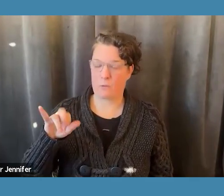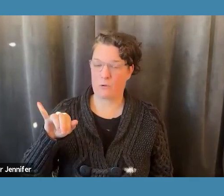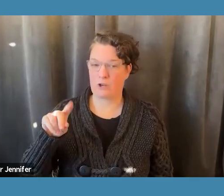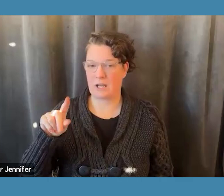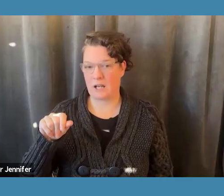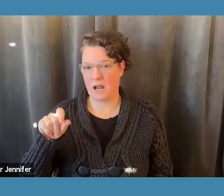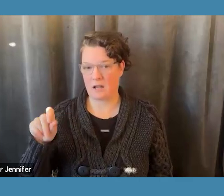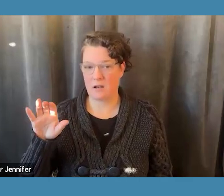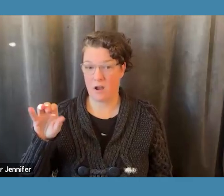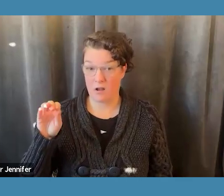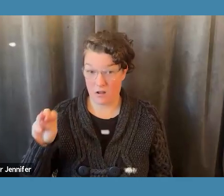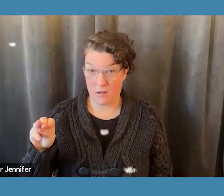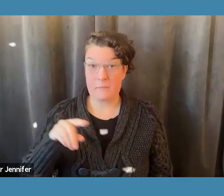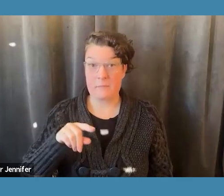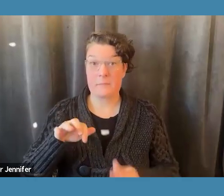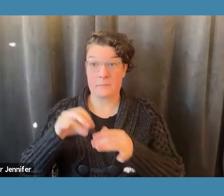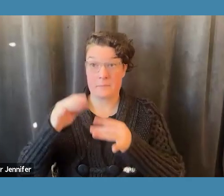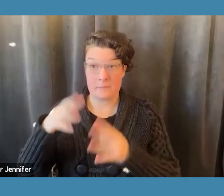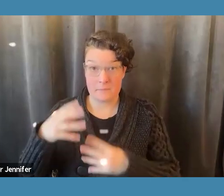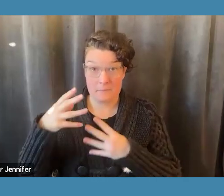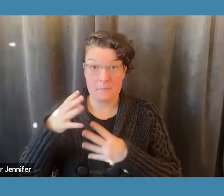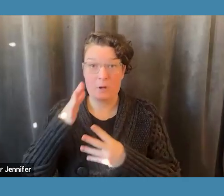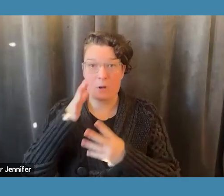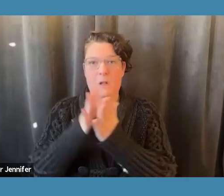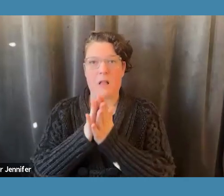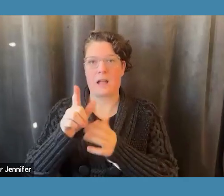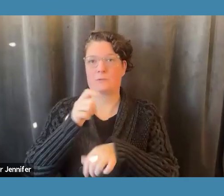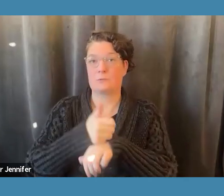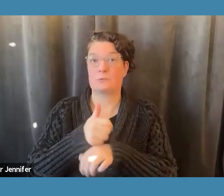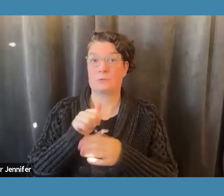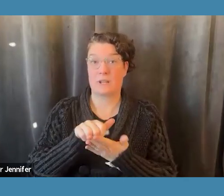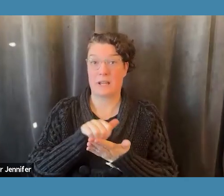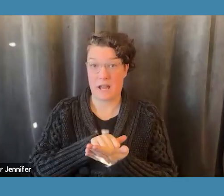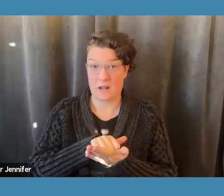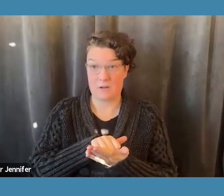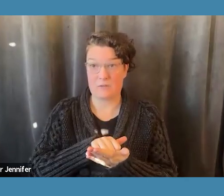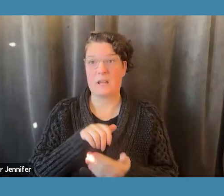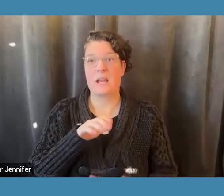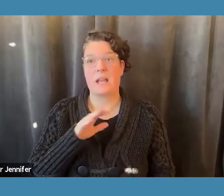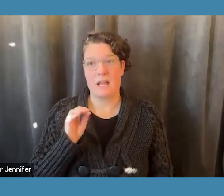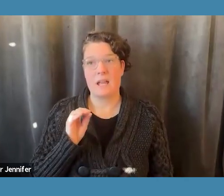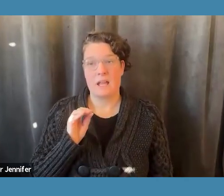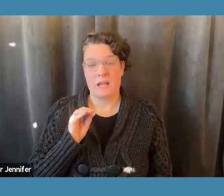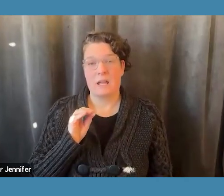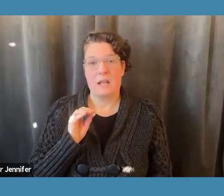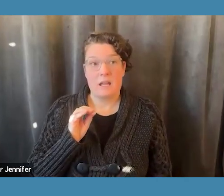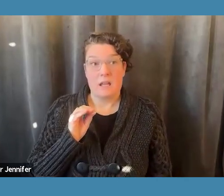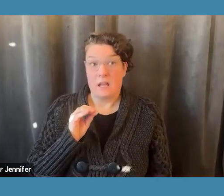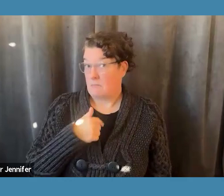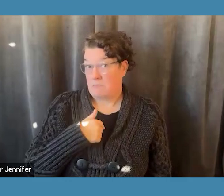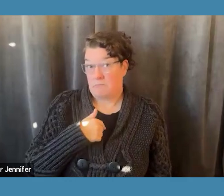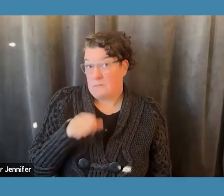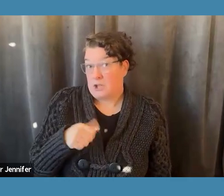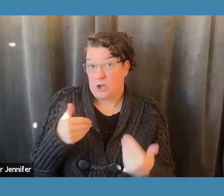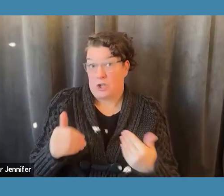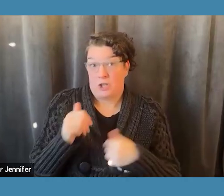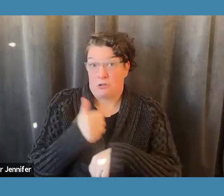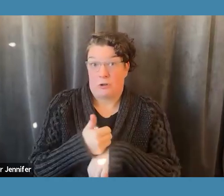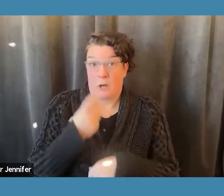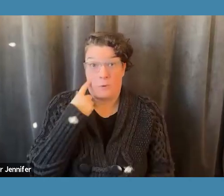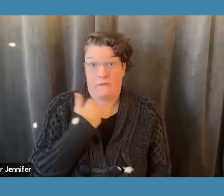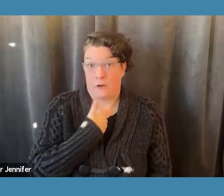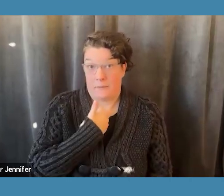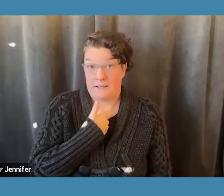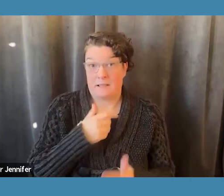applynow.apd.myflorida.com. When you go there, it's gonna ask you to create an account, and you can create an account, like I could create an account for myself and